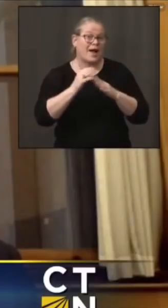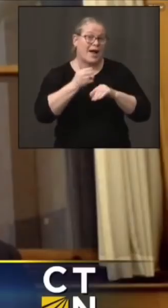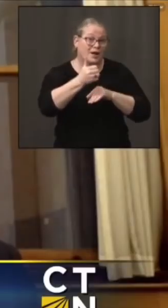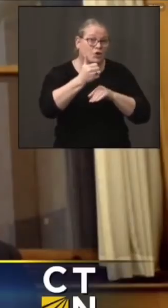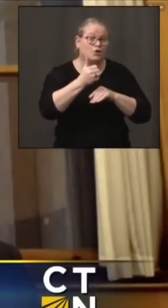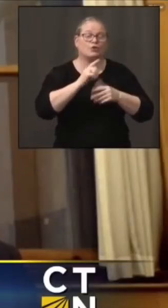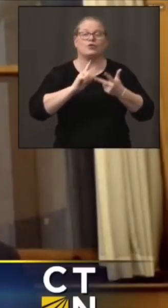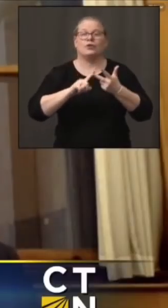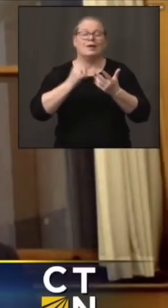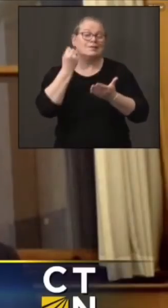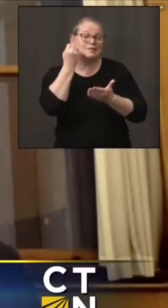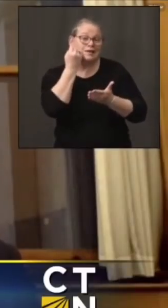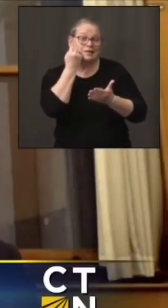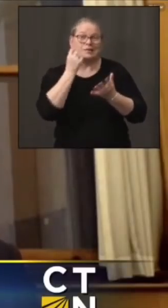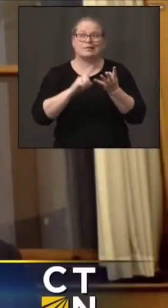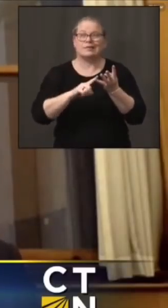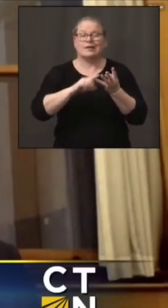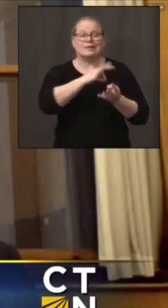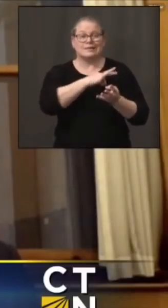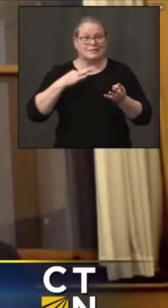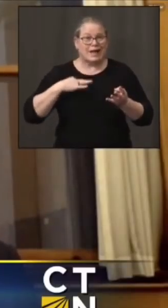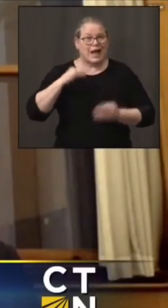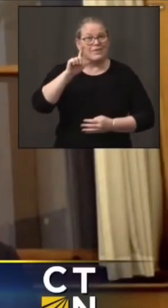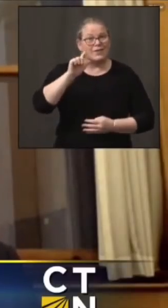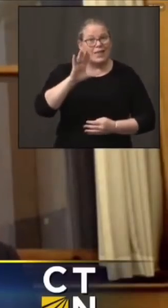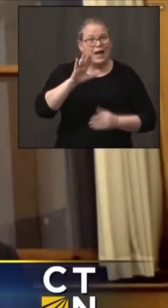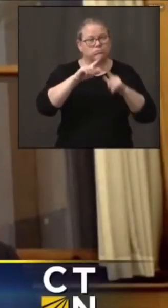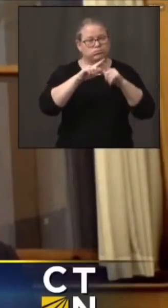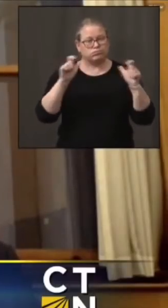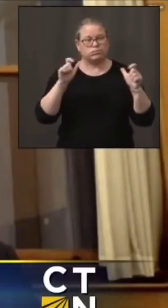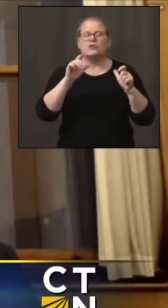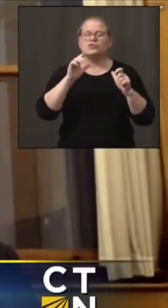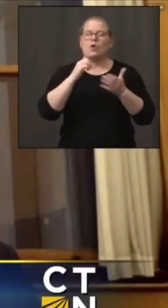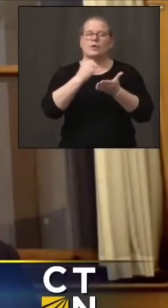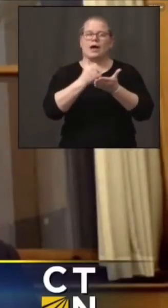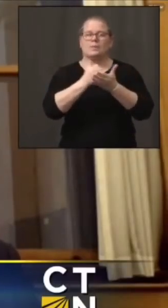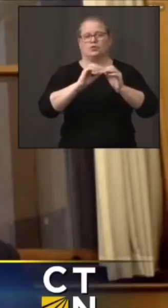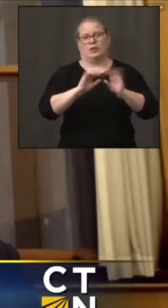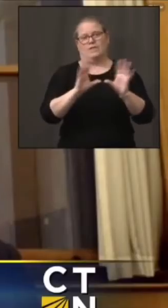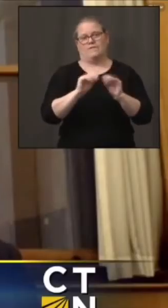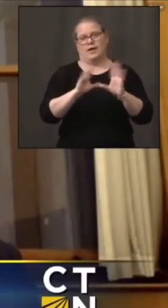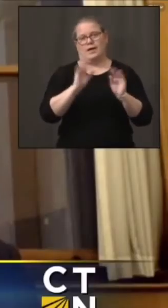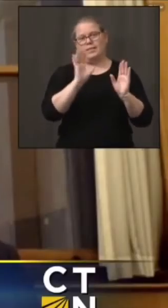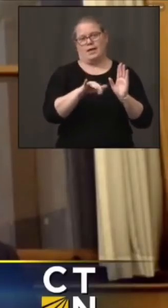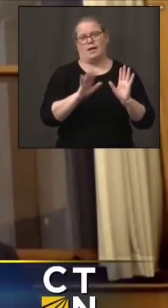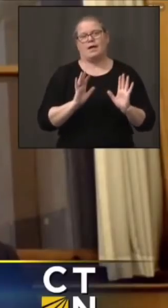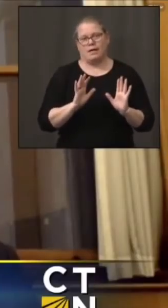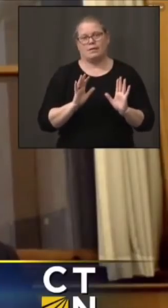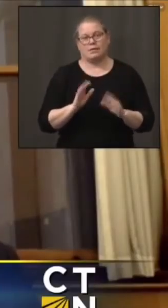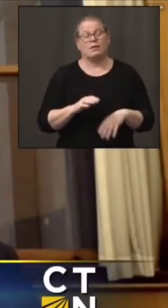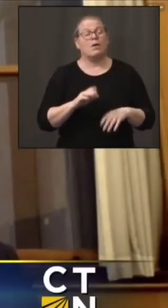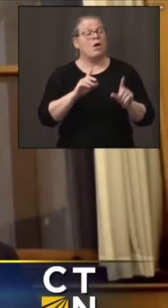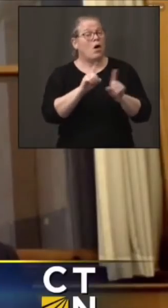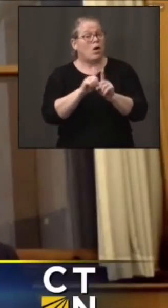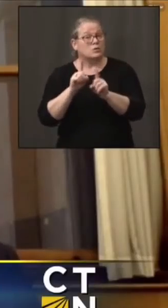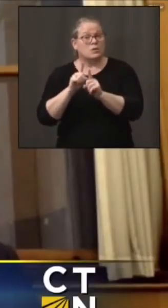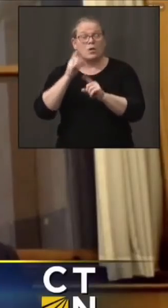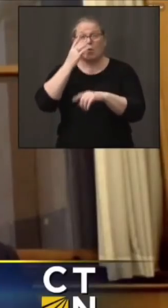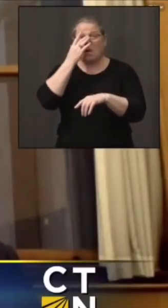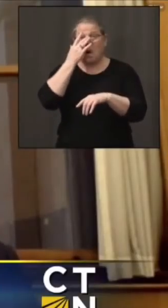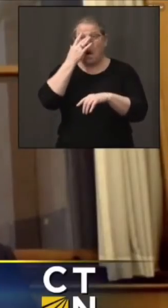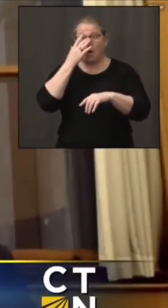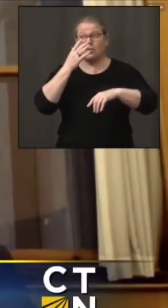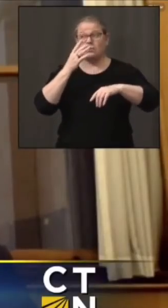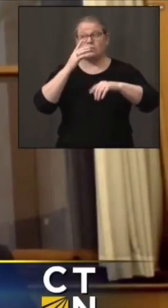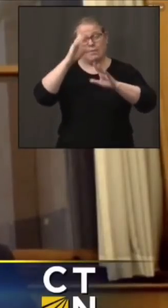dentists, laboratory staff, et cetera. So I think is helping to clarify that and also to set expectations once again for what the